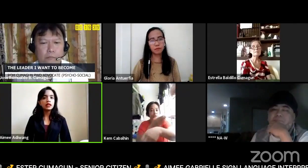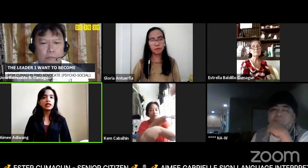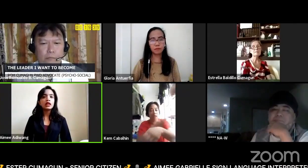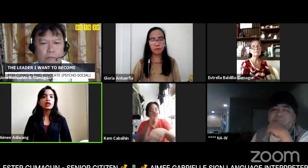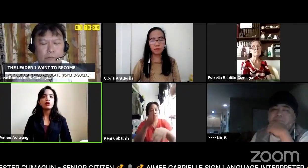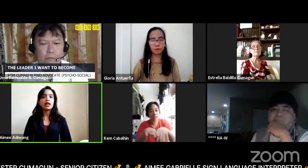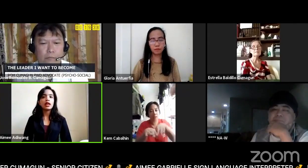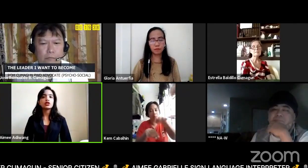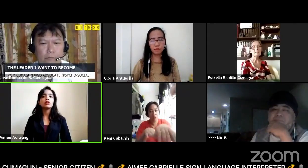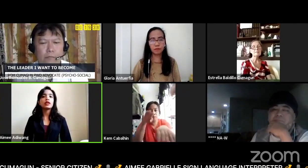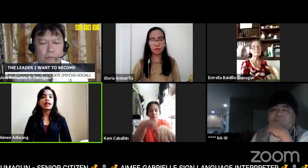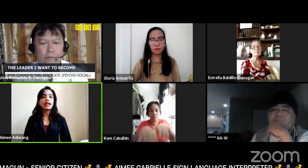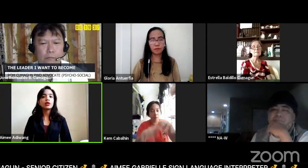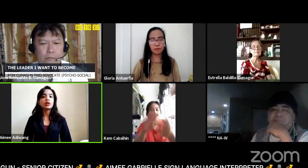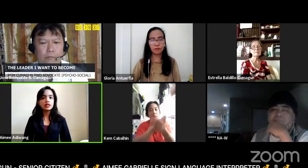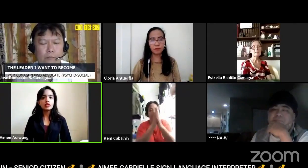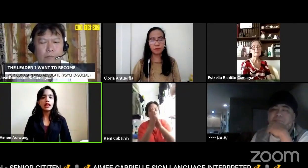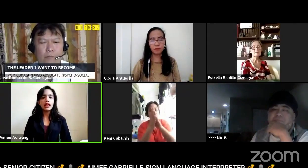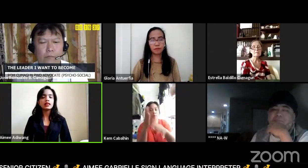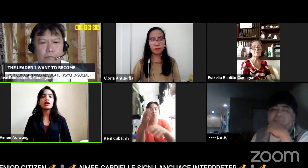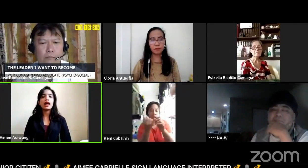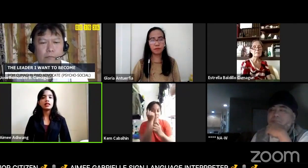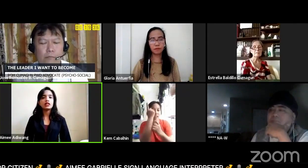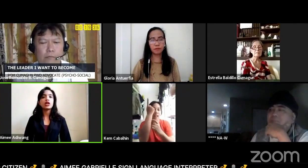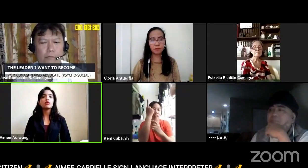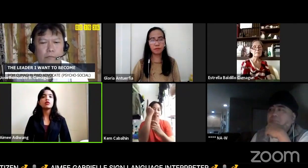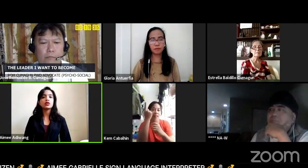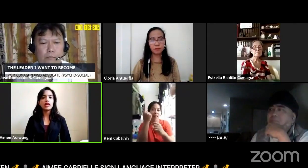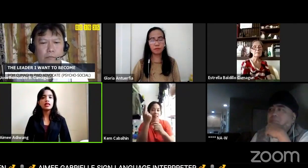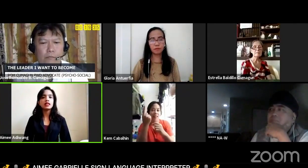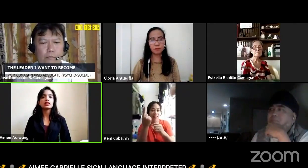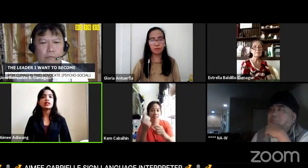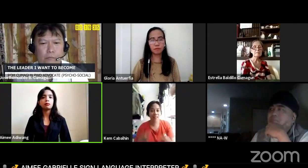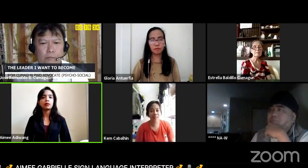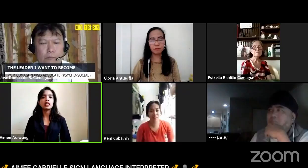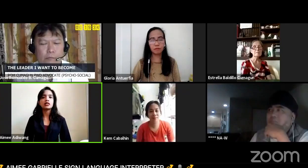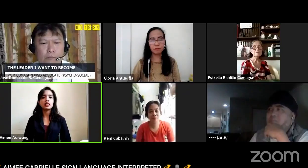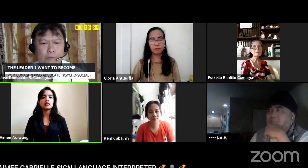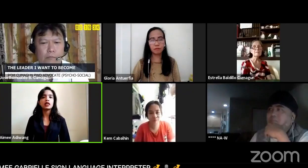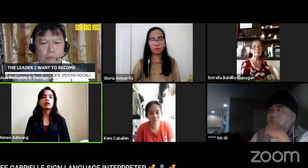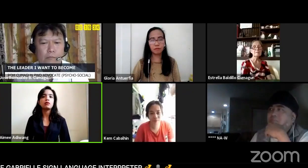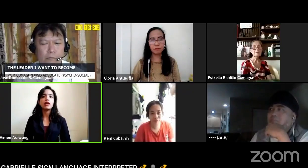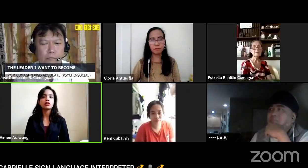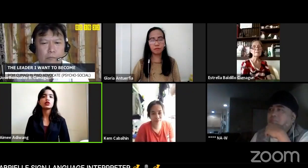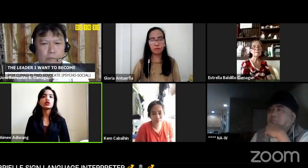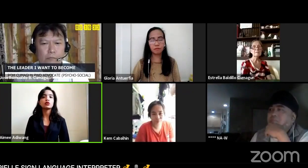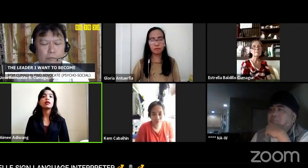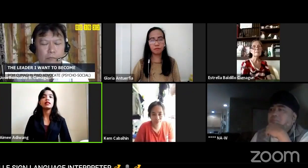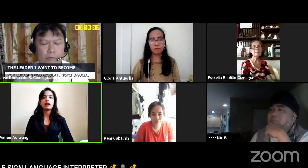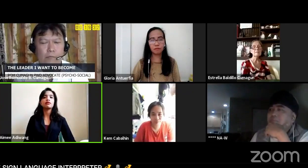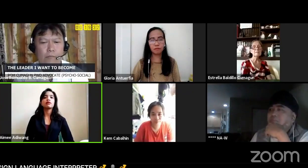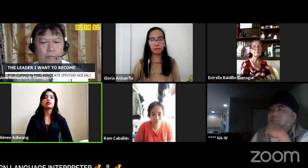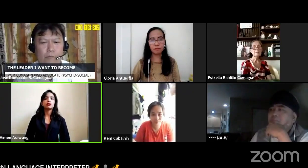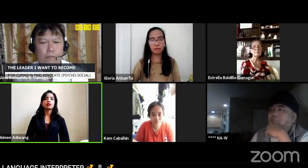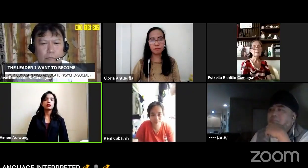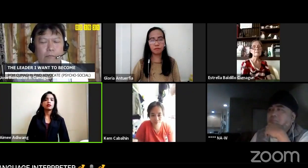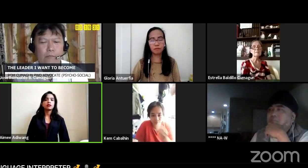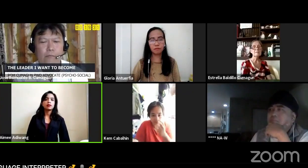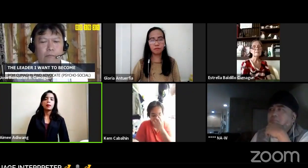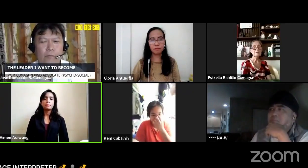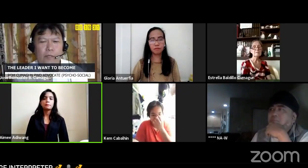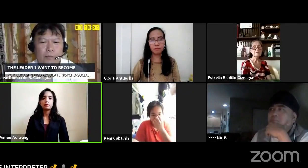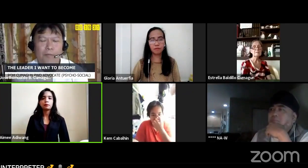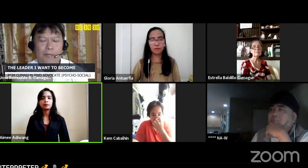an interpreter, you can also write the words and then I'll teach you how to sign. That's a step process that would be understood by the deaf.